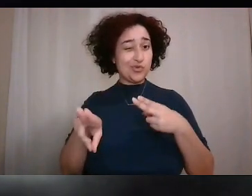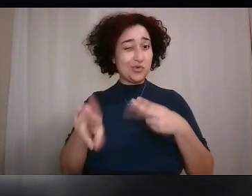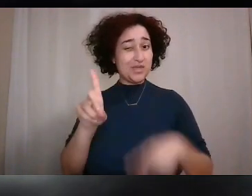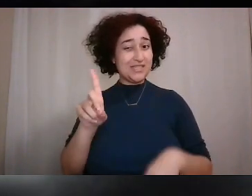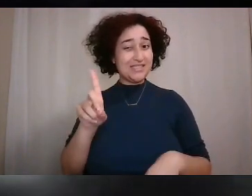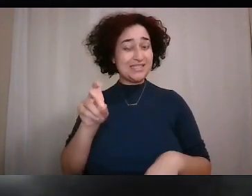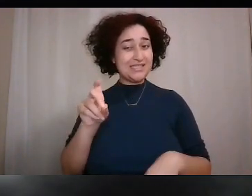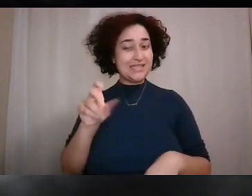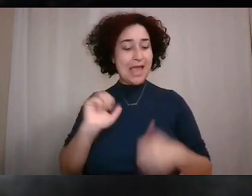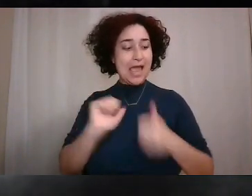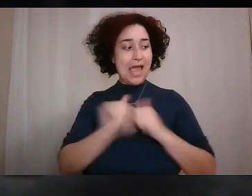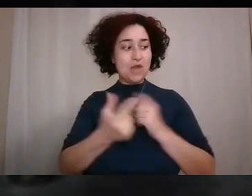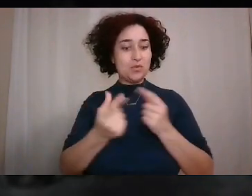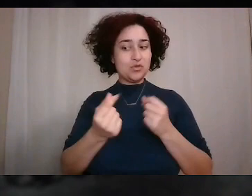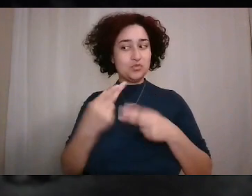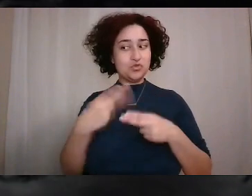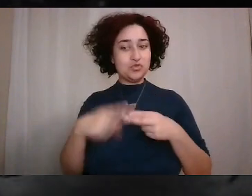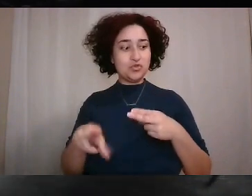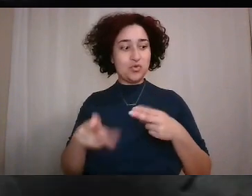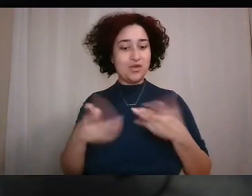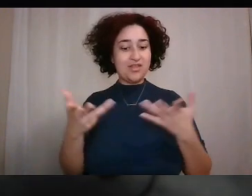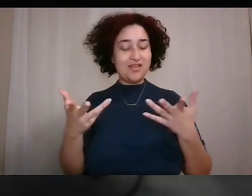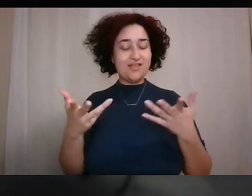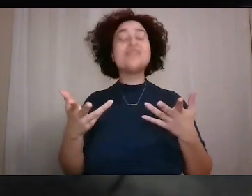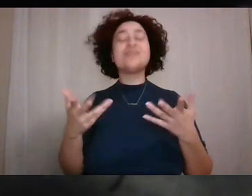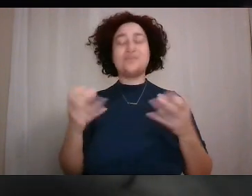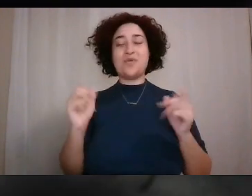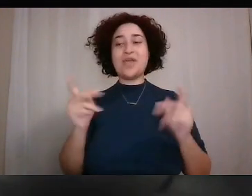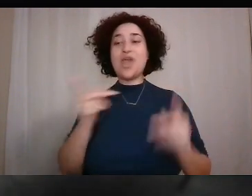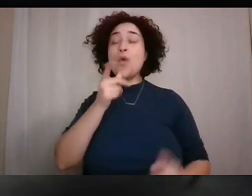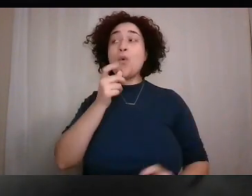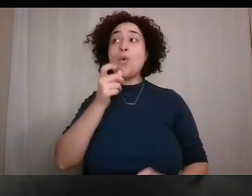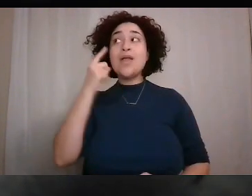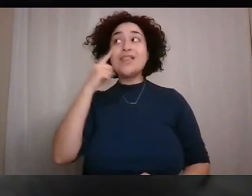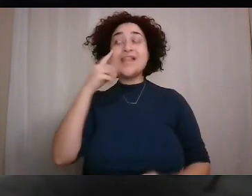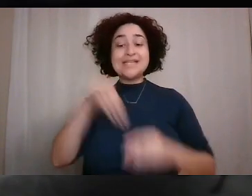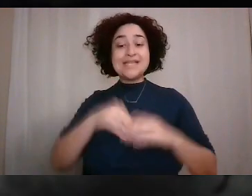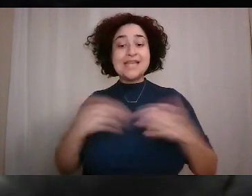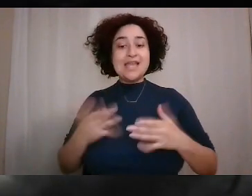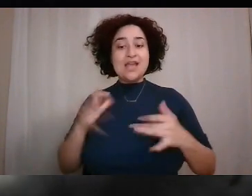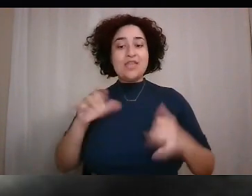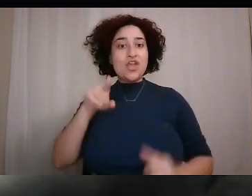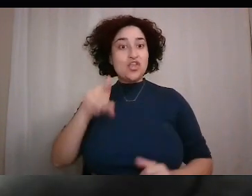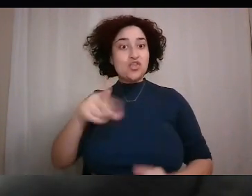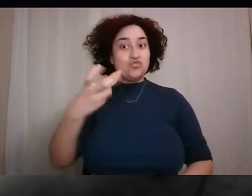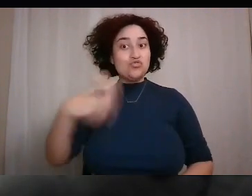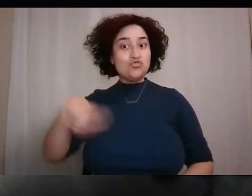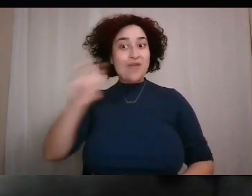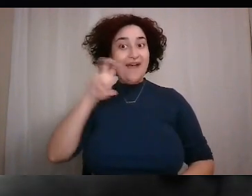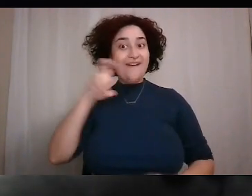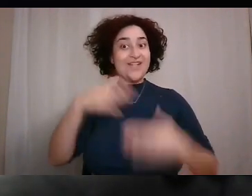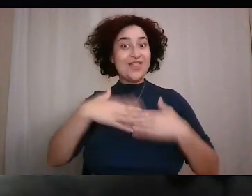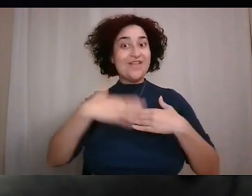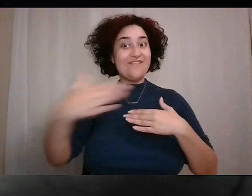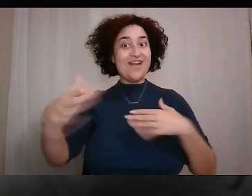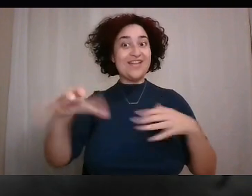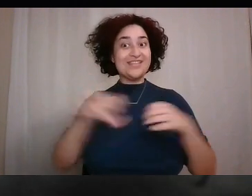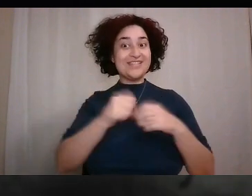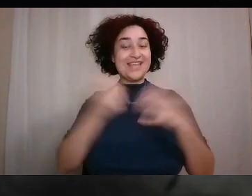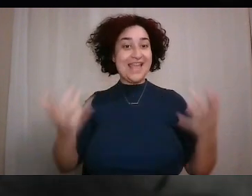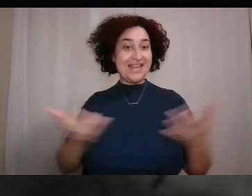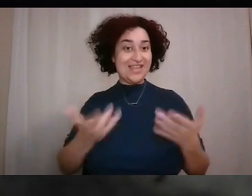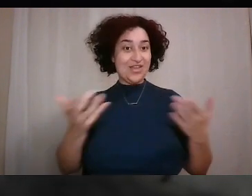Okay. Who thinks in here that you traveled the farthest to get to this convening? Who thinks it might be